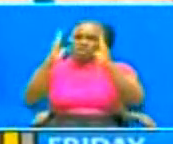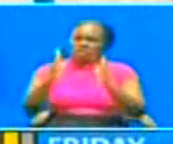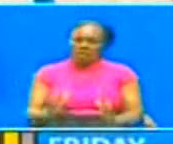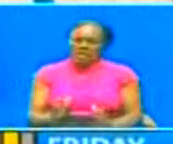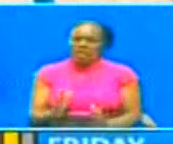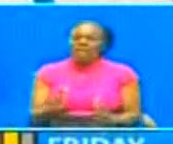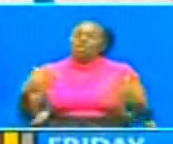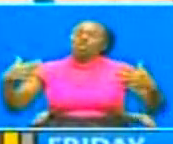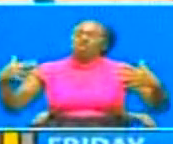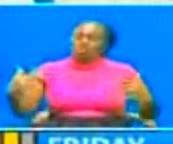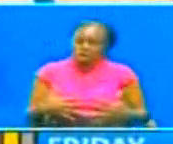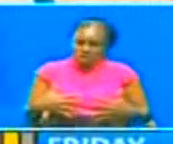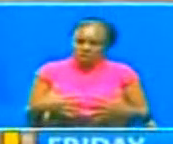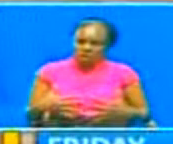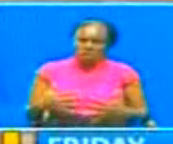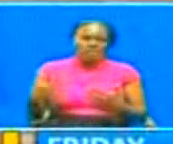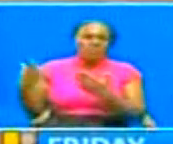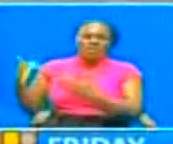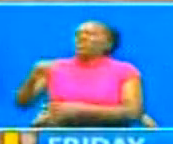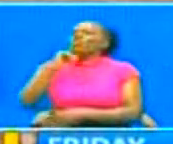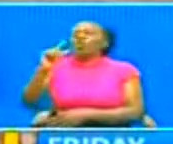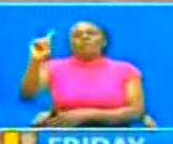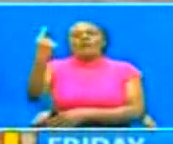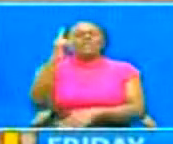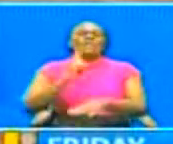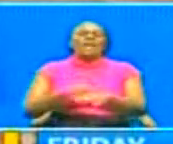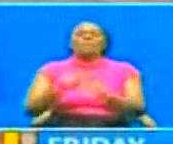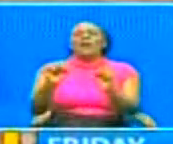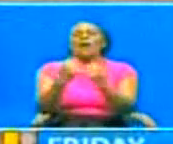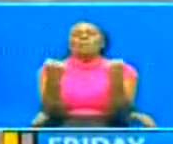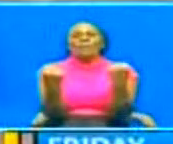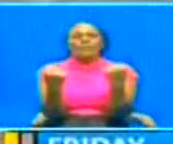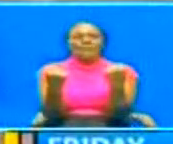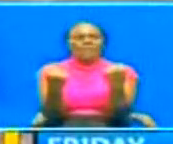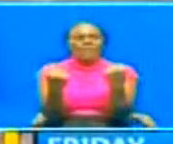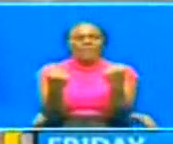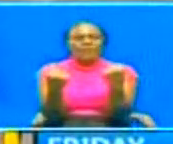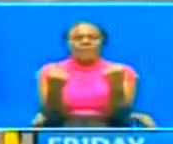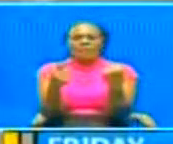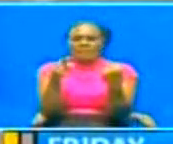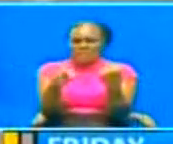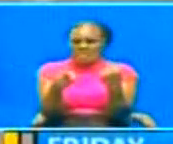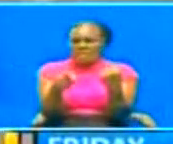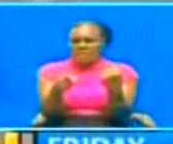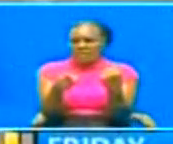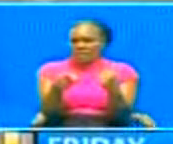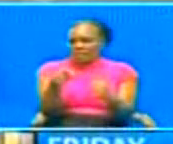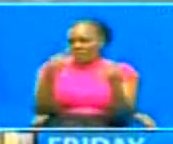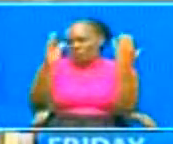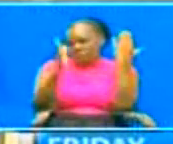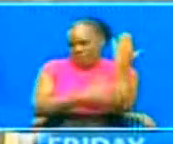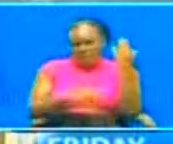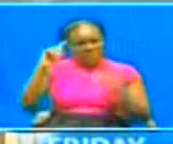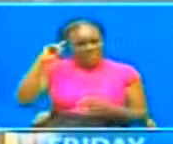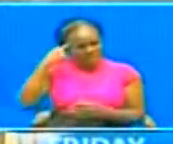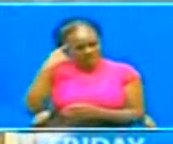still in shock. He says this is not the first time such an incident has occurred. This is a pure witch hunt, and therefore I think,